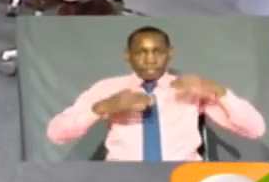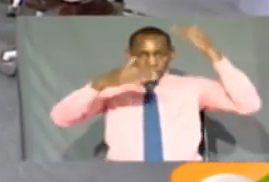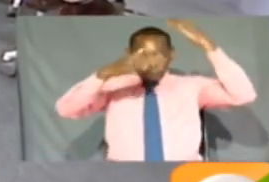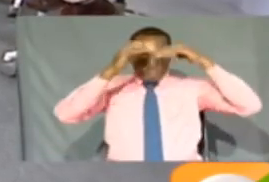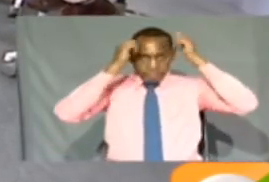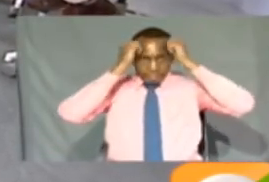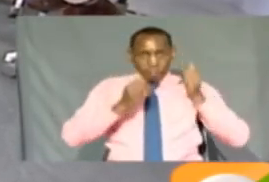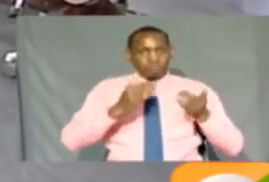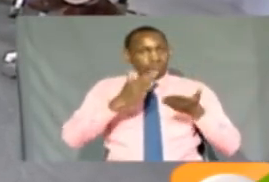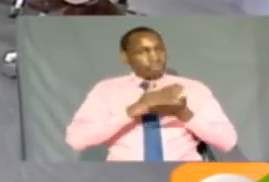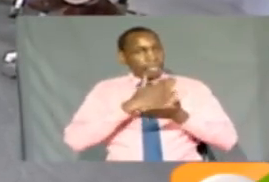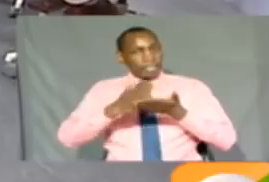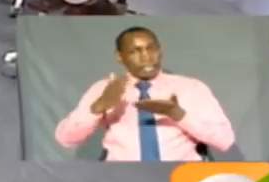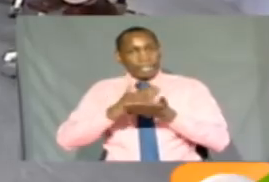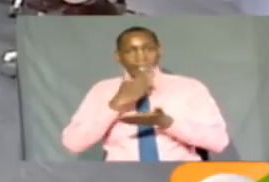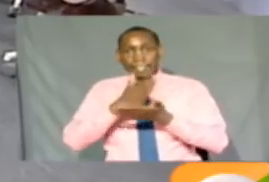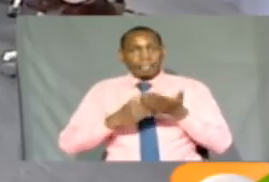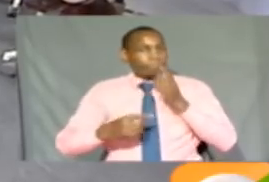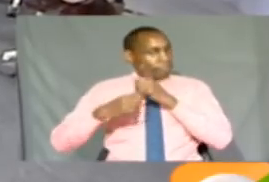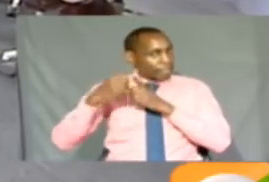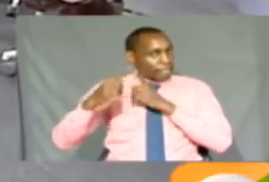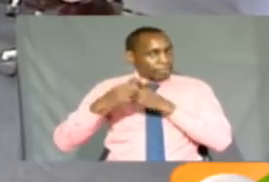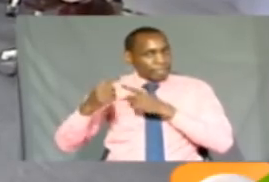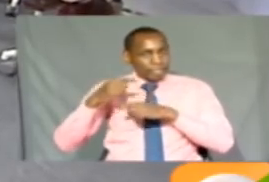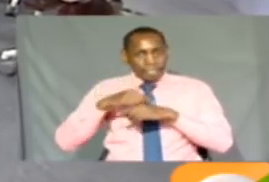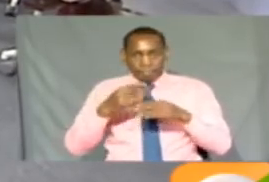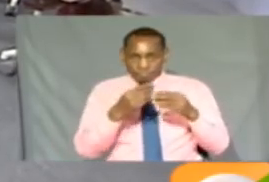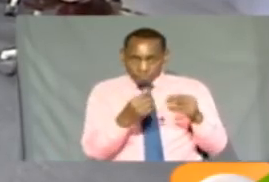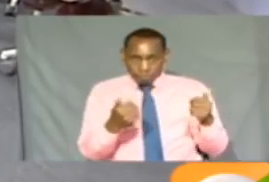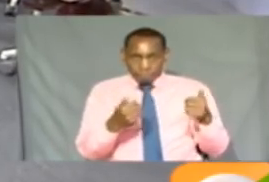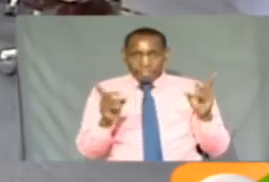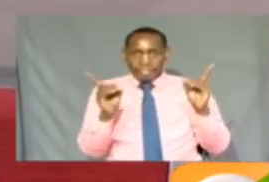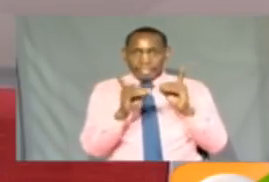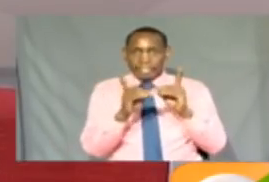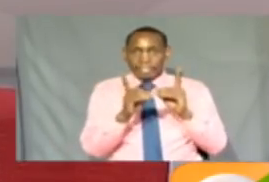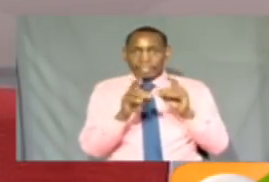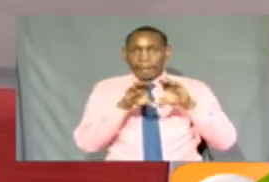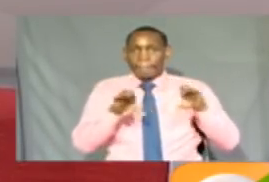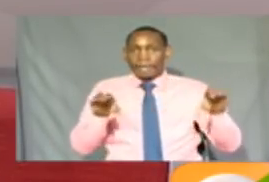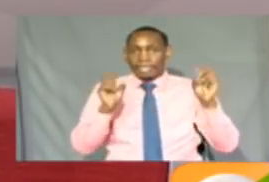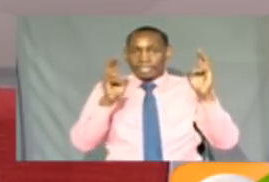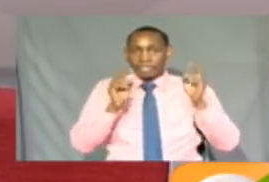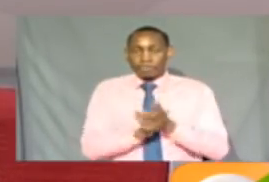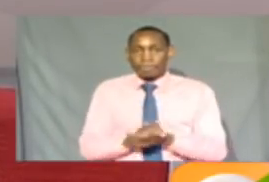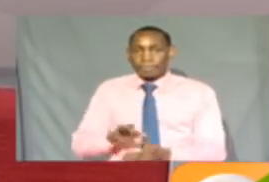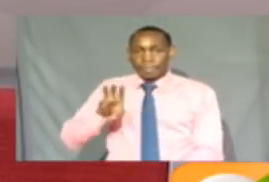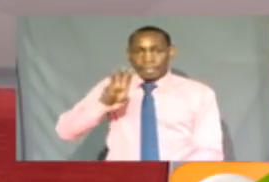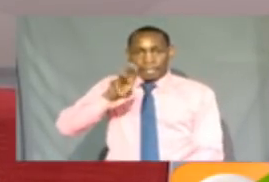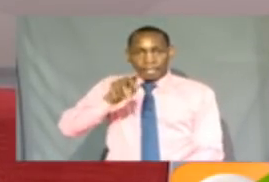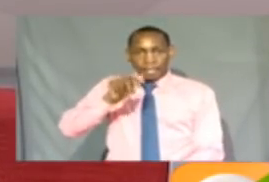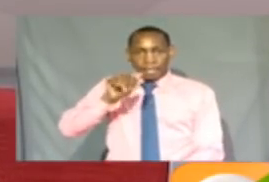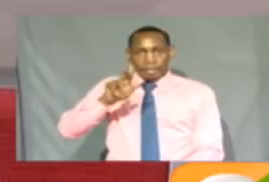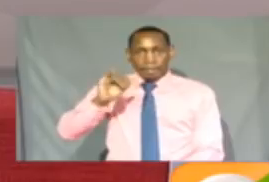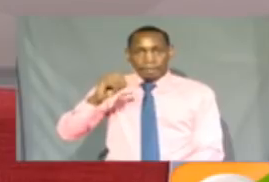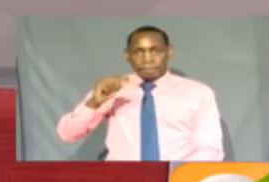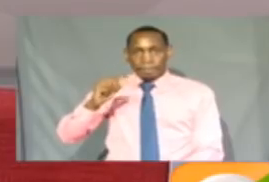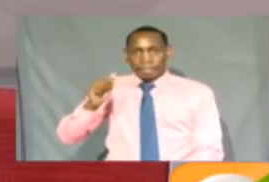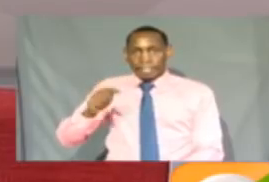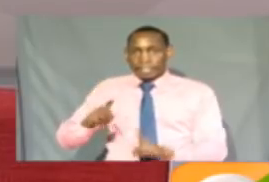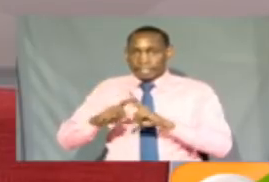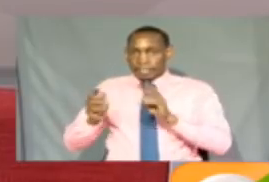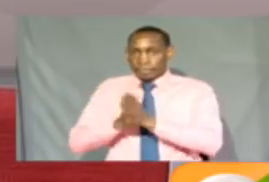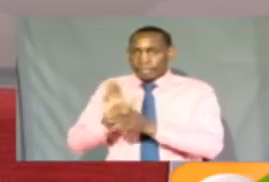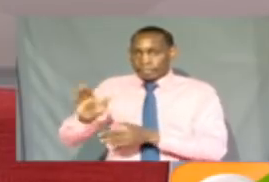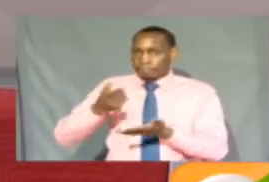students who will be sharing just some of their experiences as they navigate this dating market. Mariga, let me begin with you. Mm-hmm. You decided to